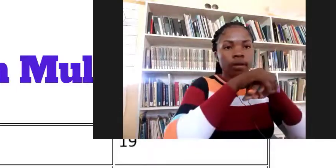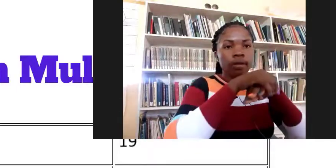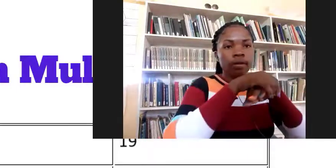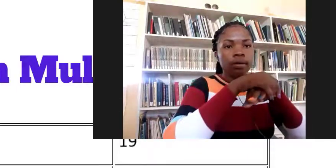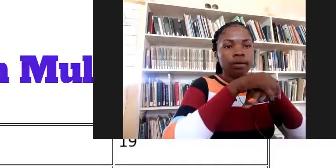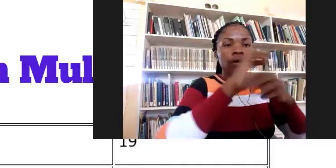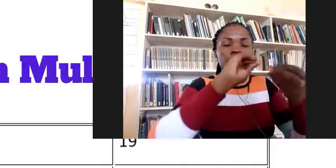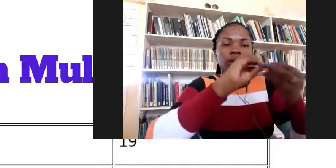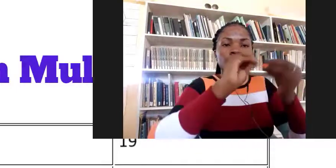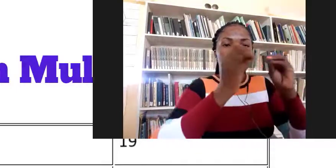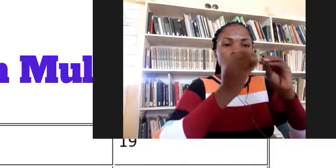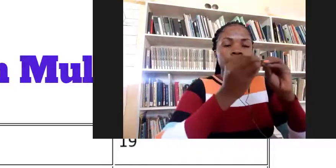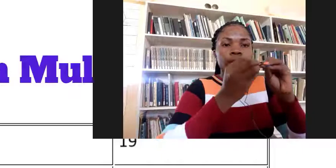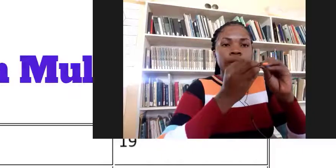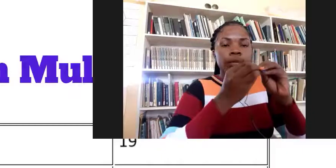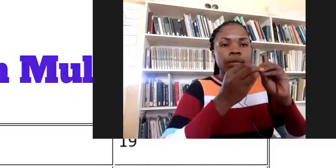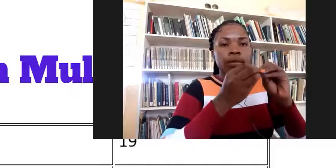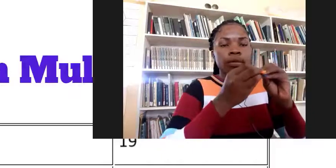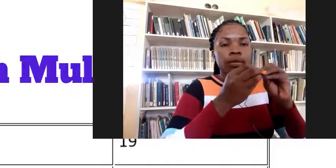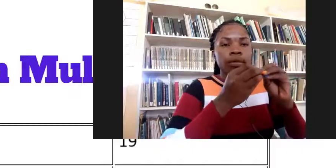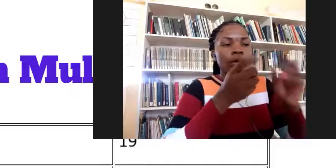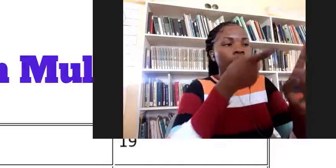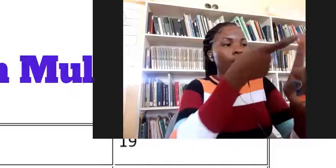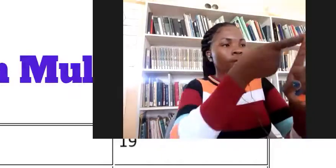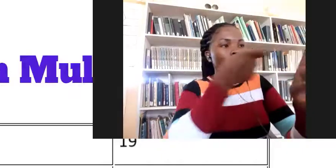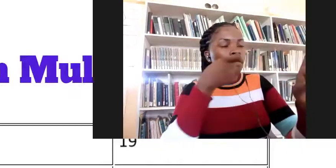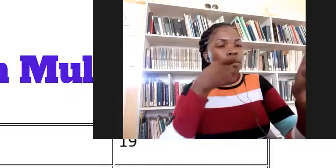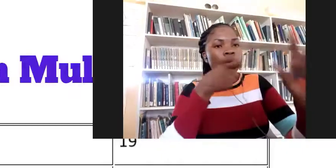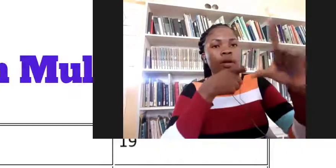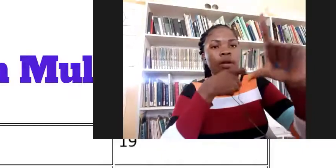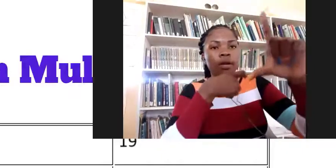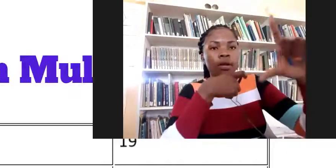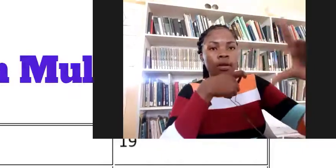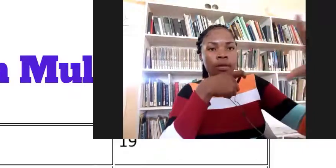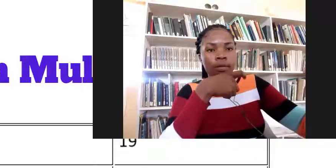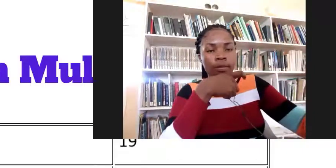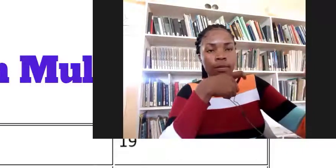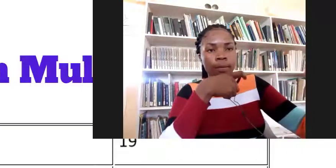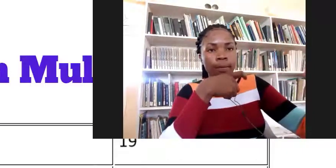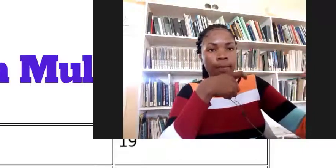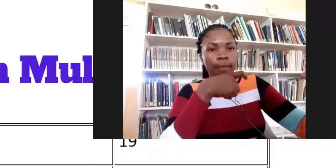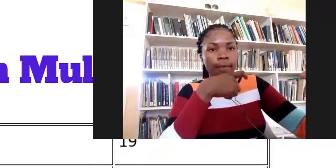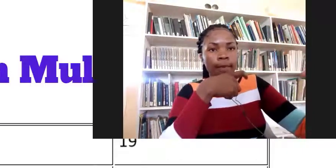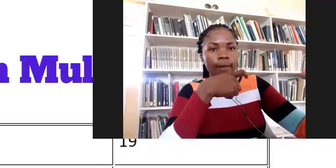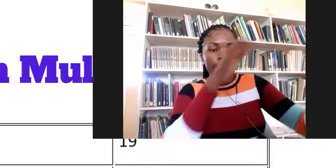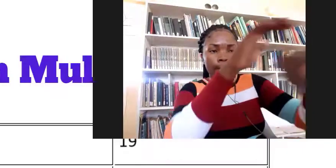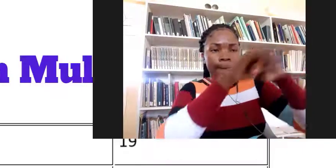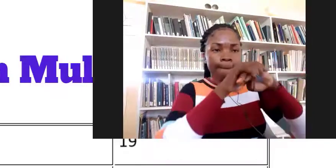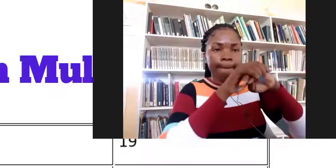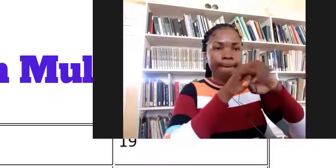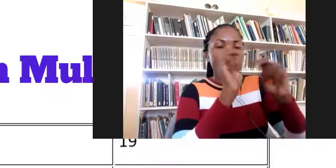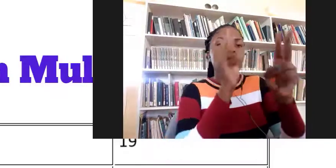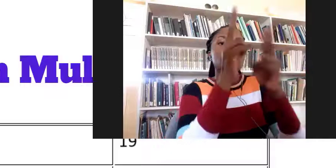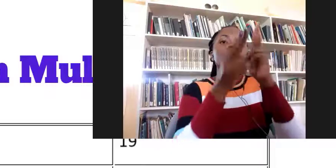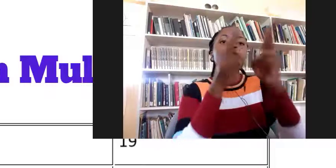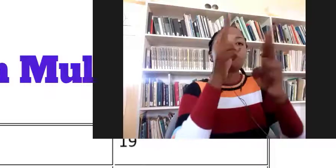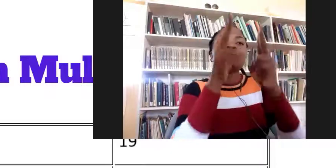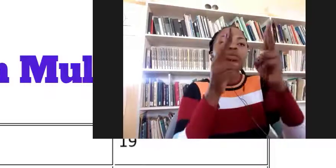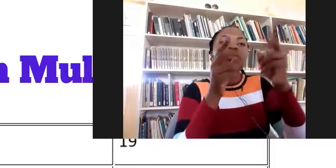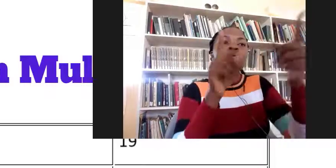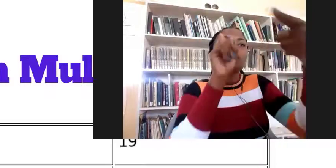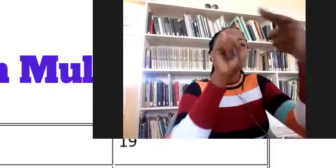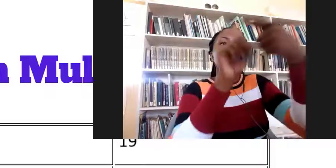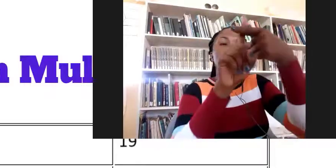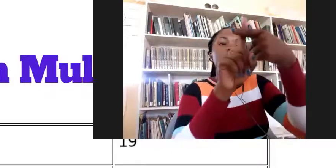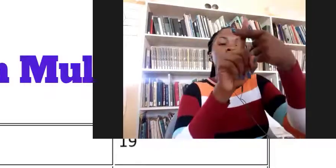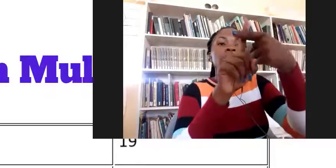the left hand side. We take 22, we add